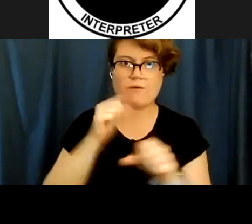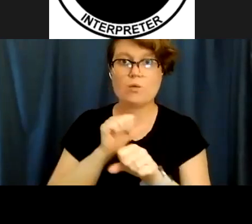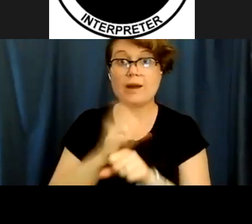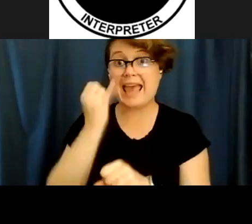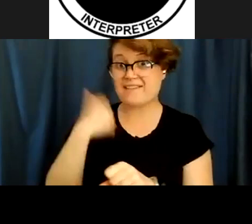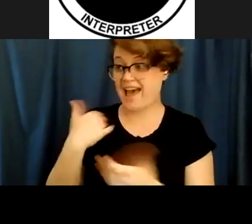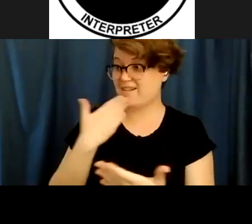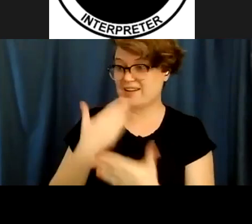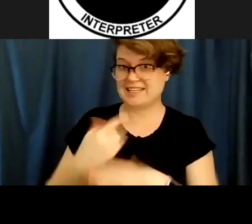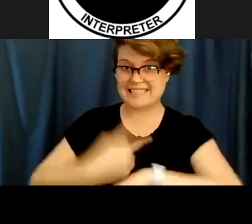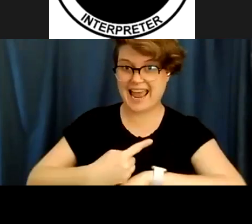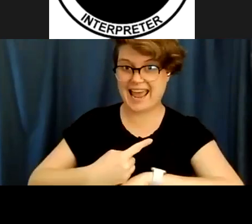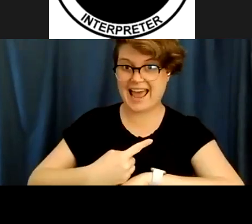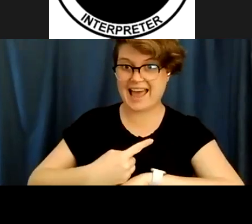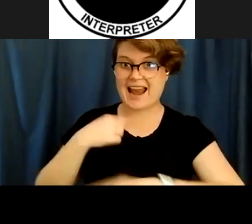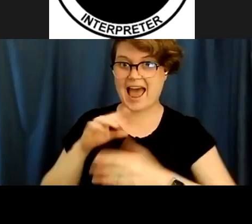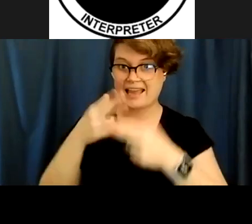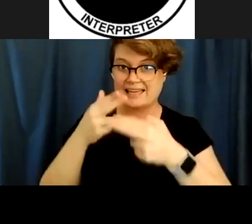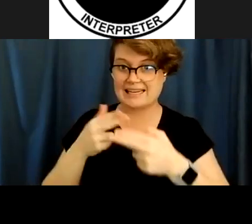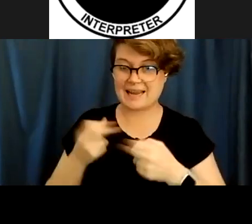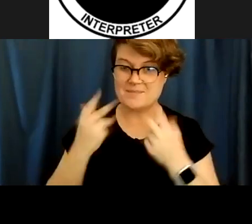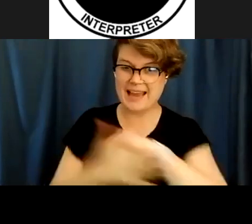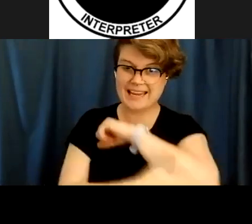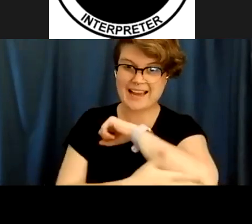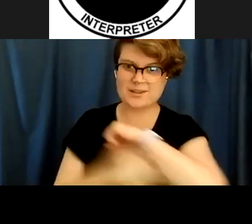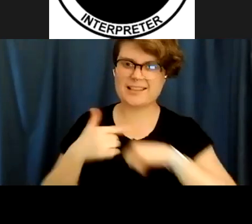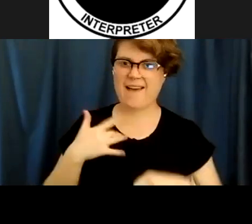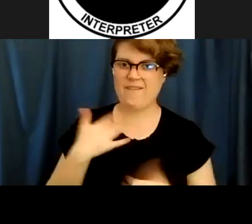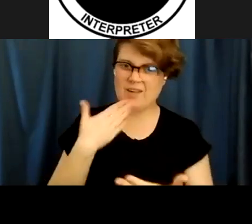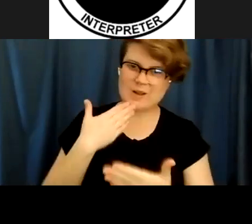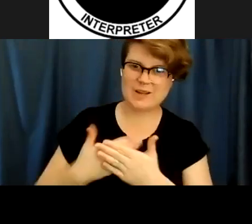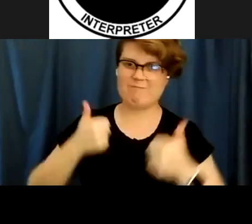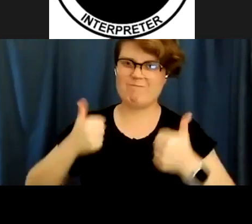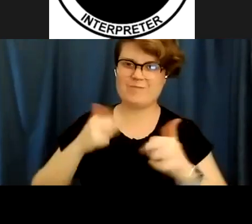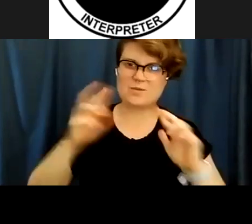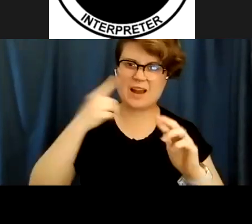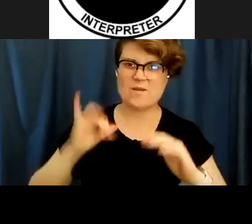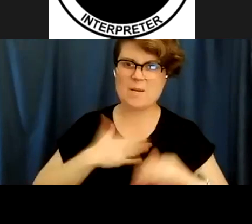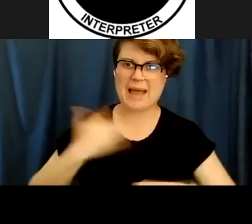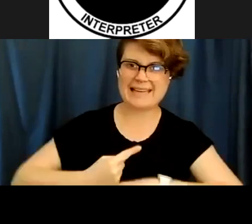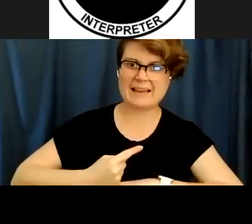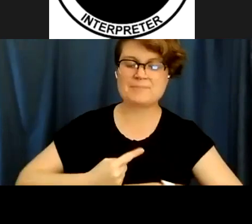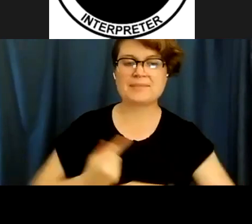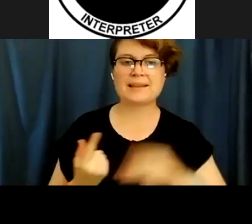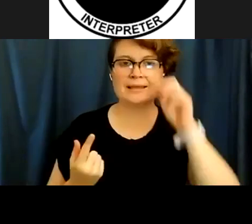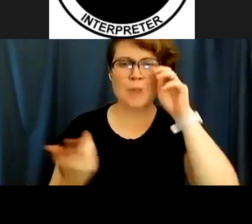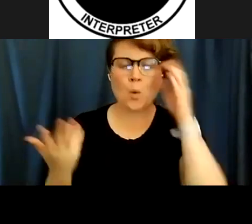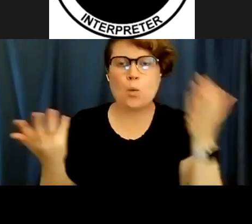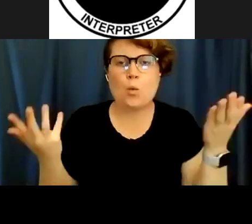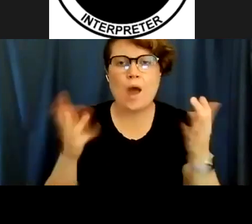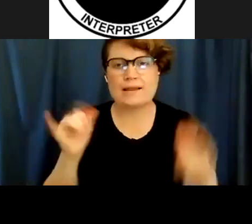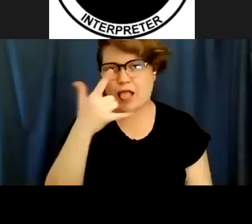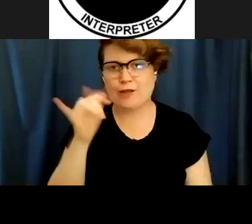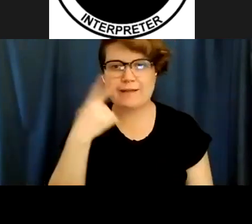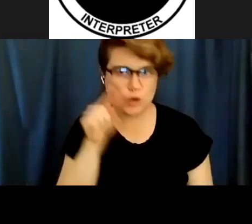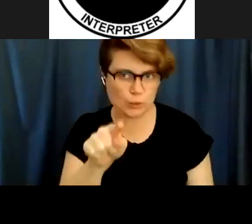even a better note, right? So what do those little rituals look like for you all? I know for me, because of kind of short